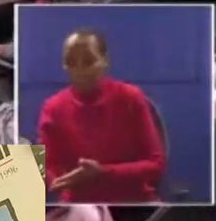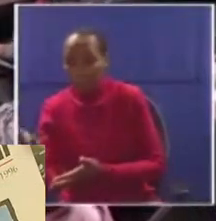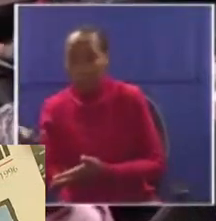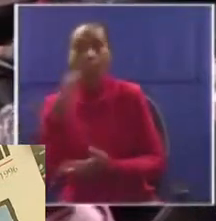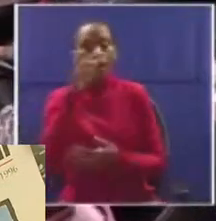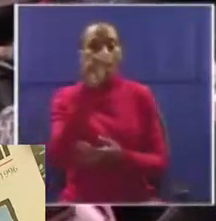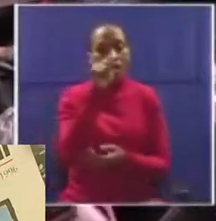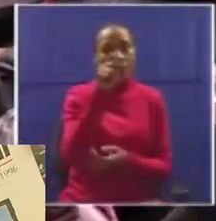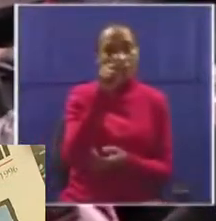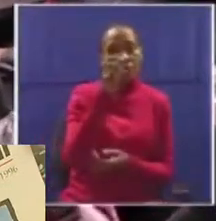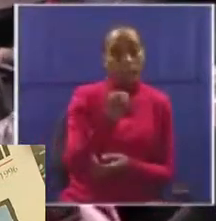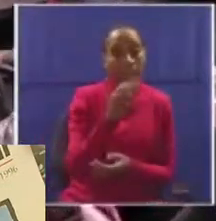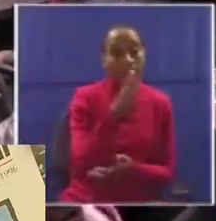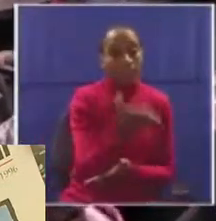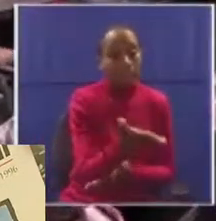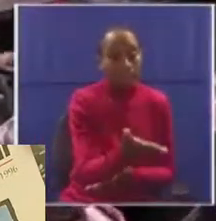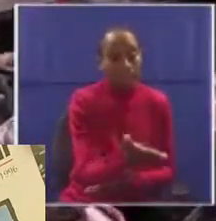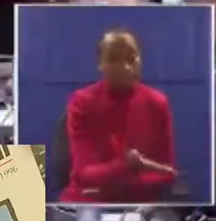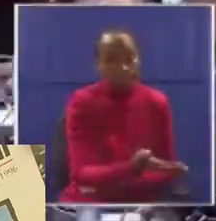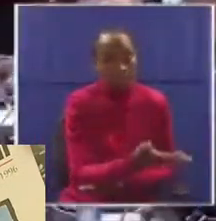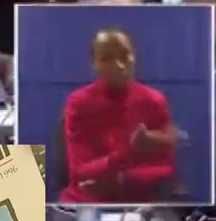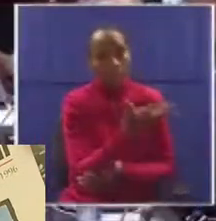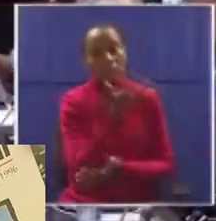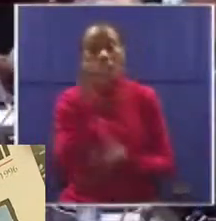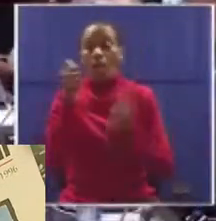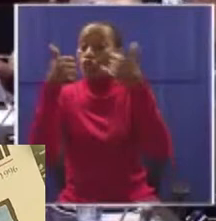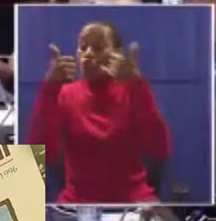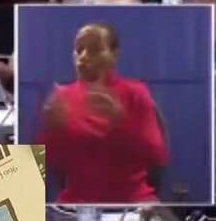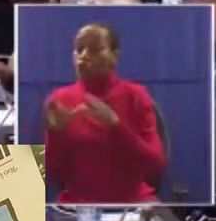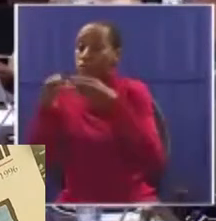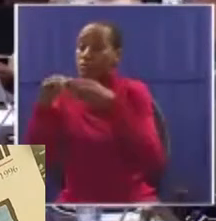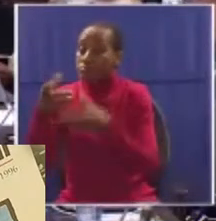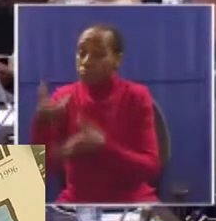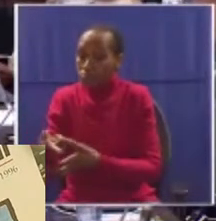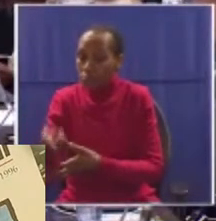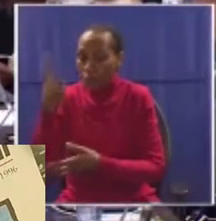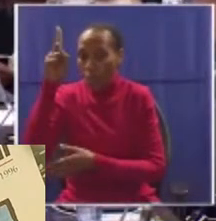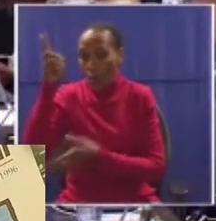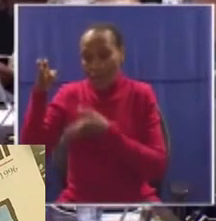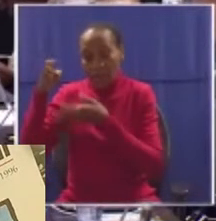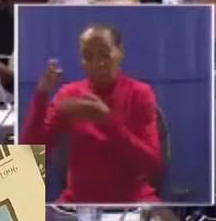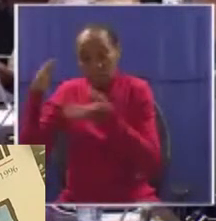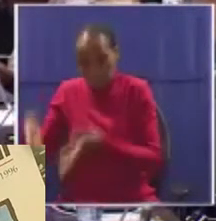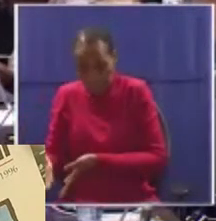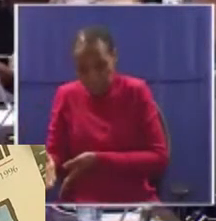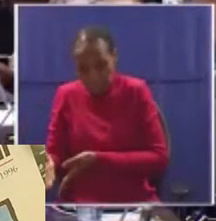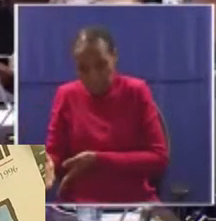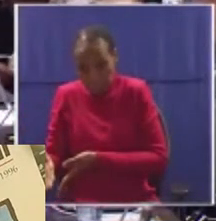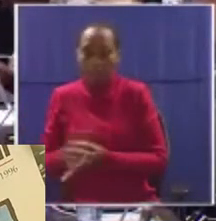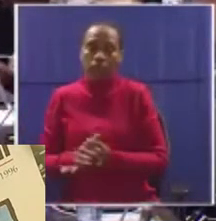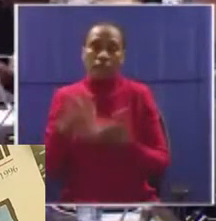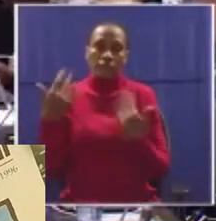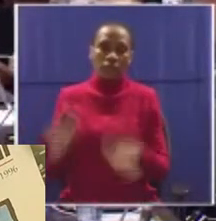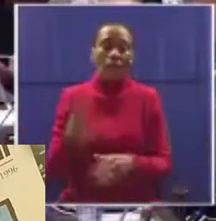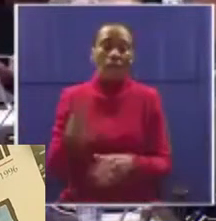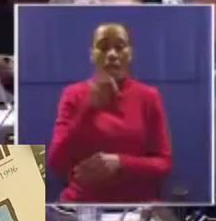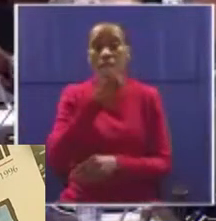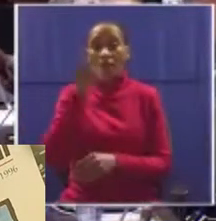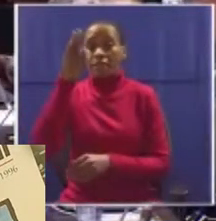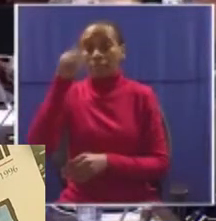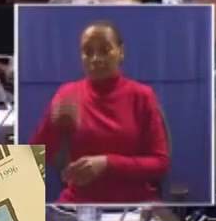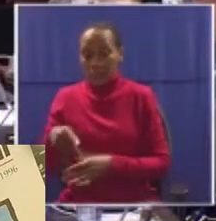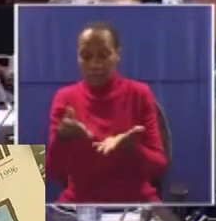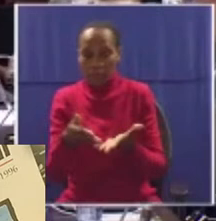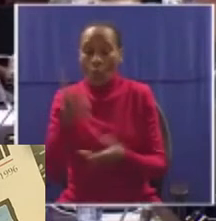the ATM good how's chair one in the house thank you the NFP